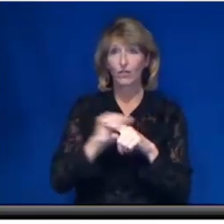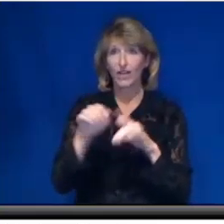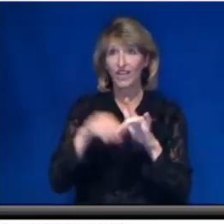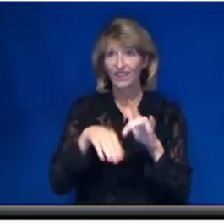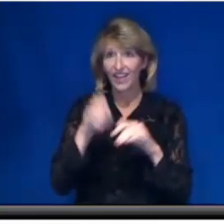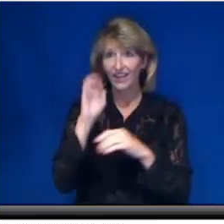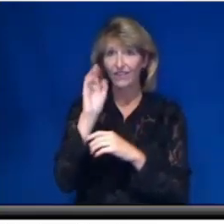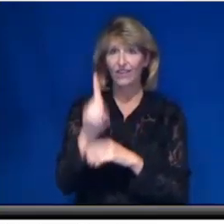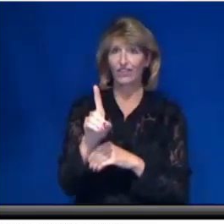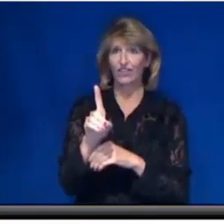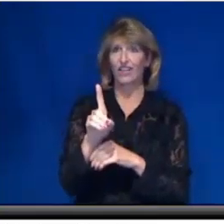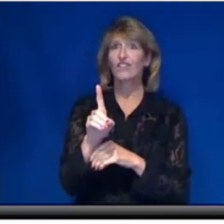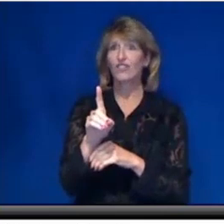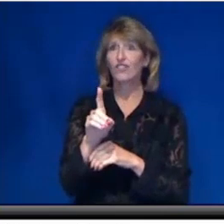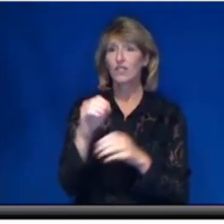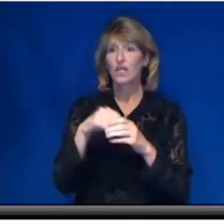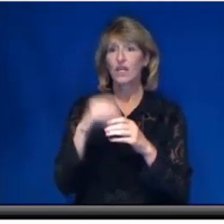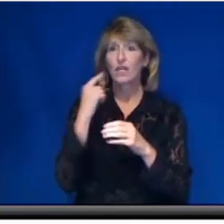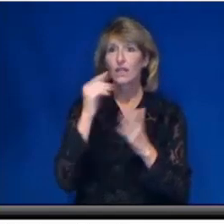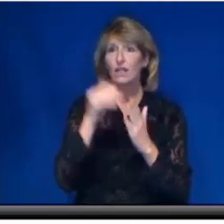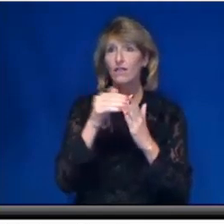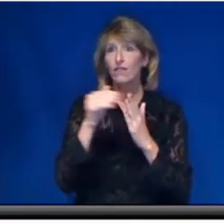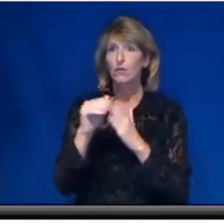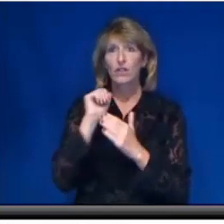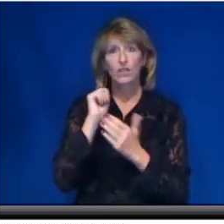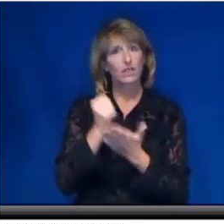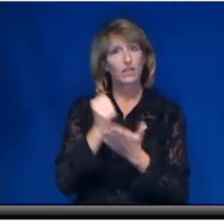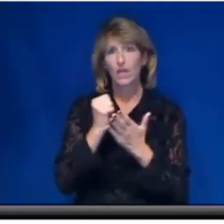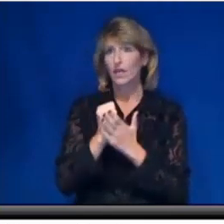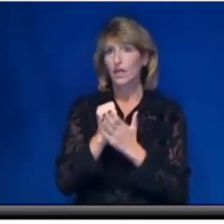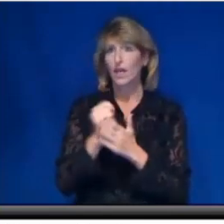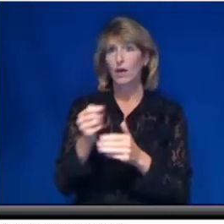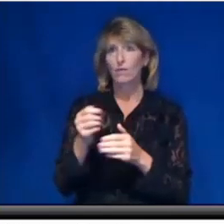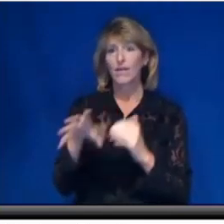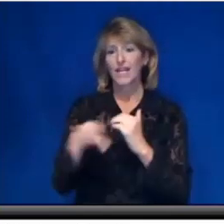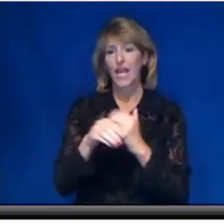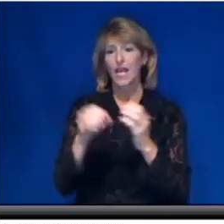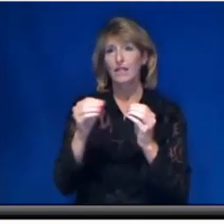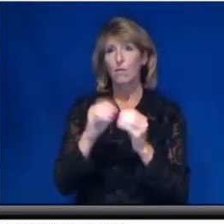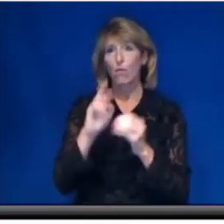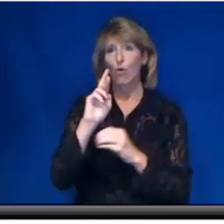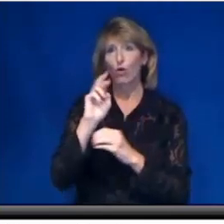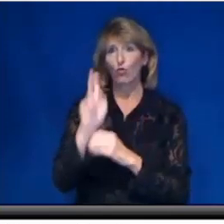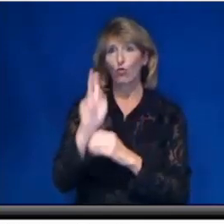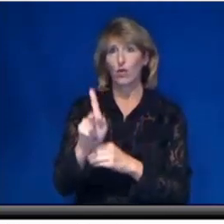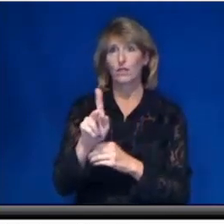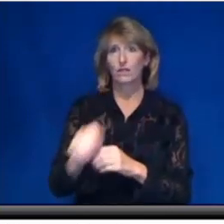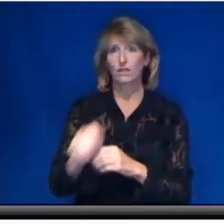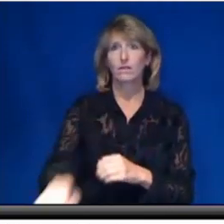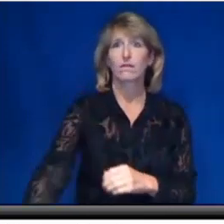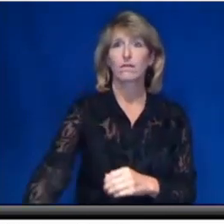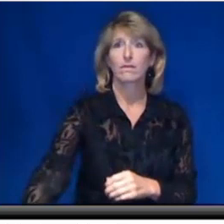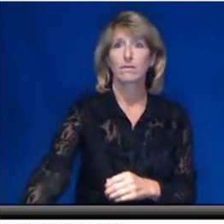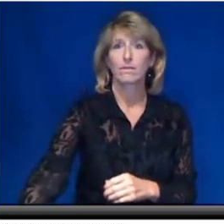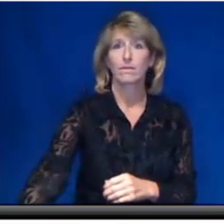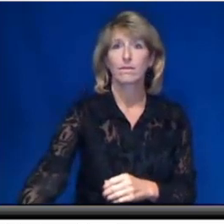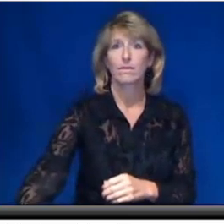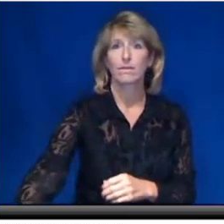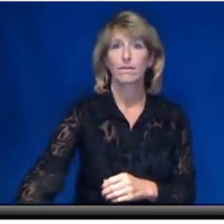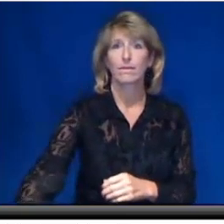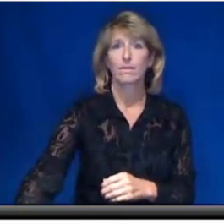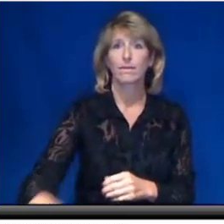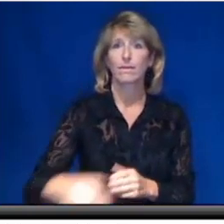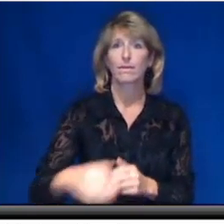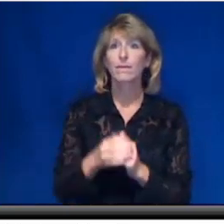materials, a lack of training, and a lack of education. And the deaf community doesn't help in this, and so this adds a higher risk.